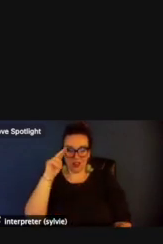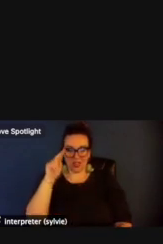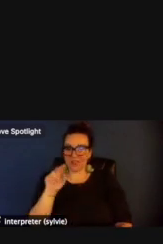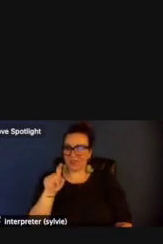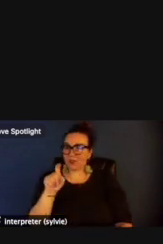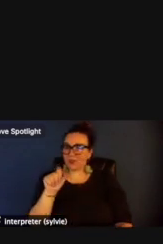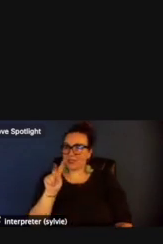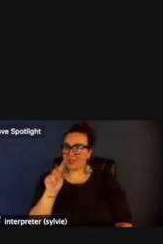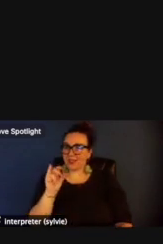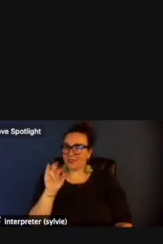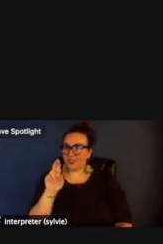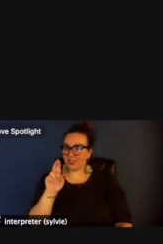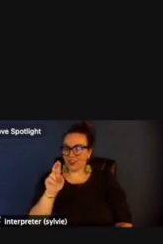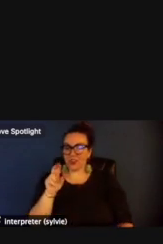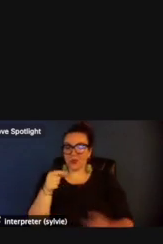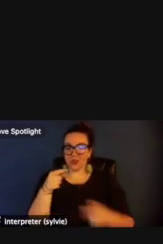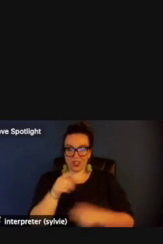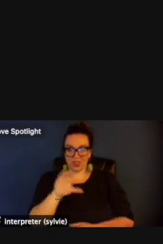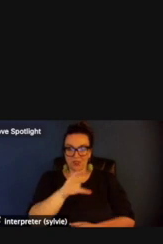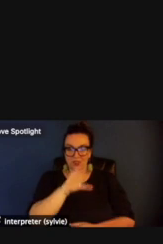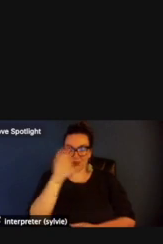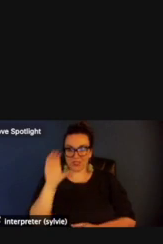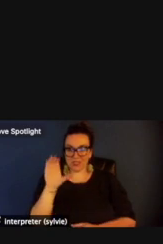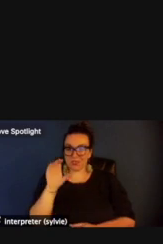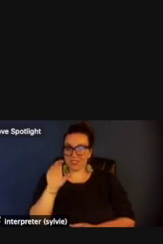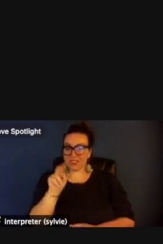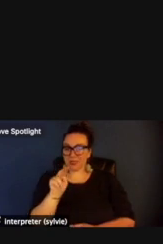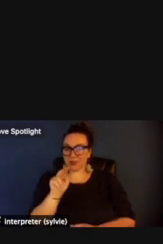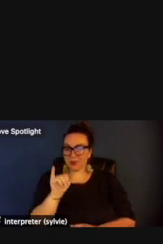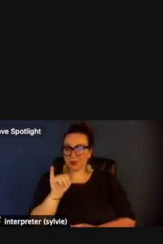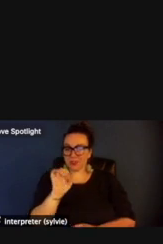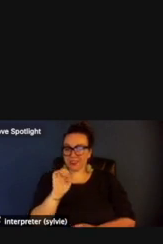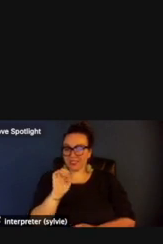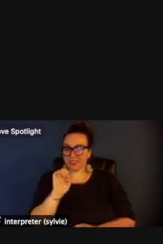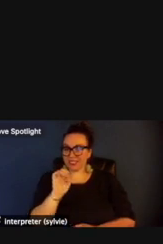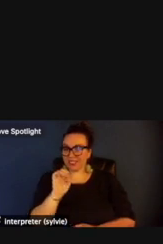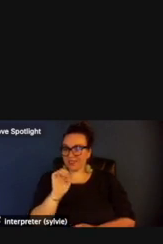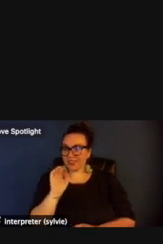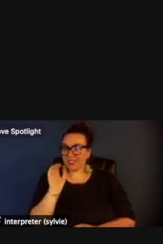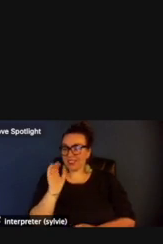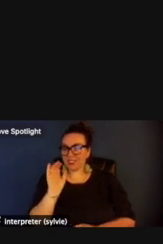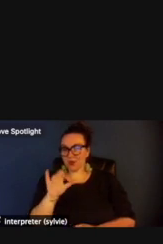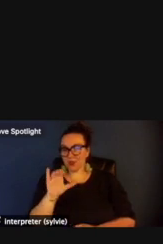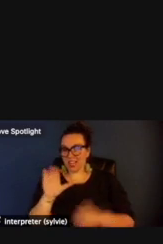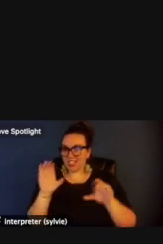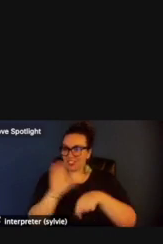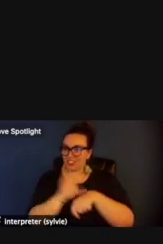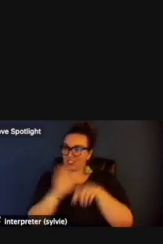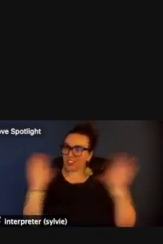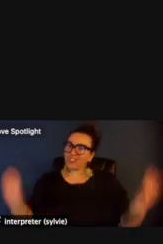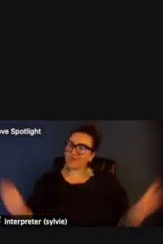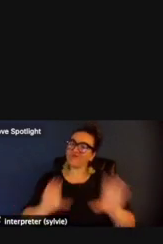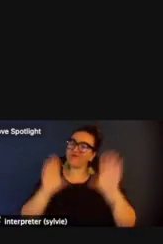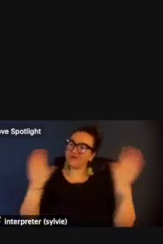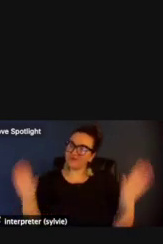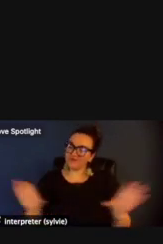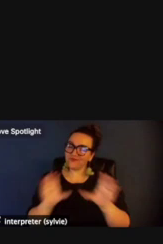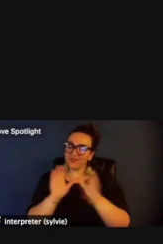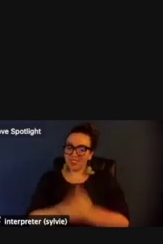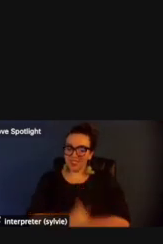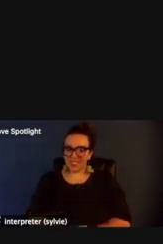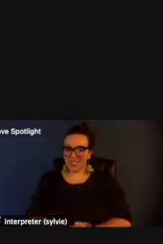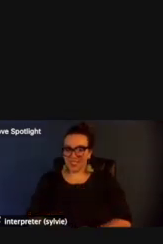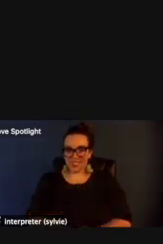at Christmas and New Year's Eve. So this is the church, which is decorated then. Oh, for that. So that's the end of